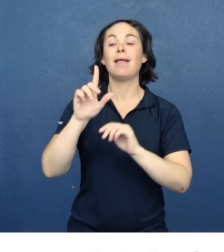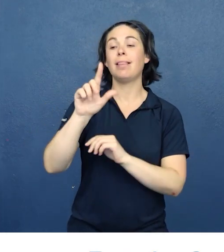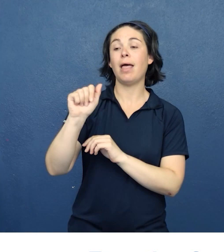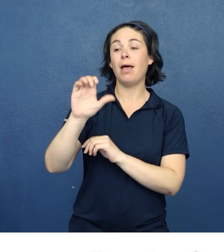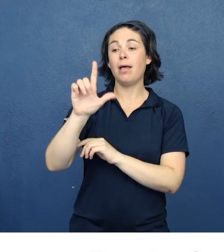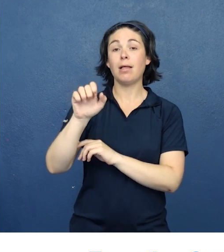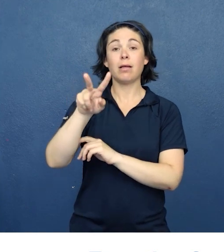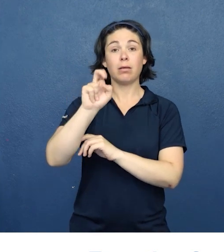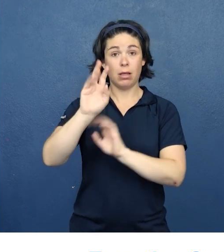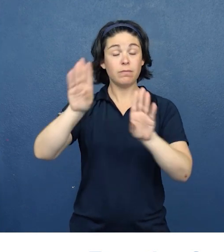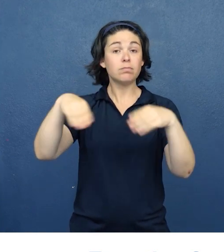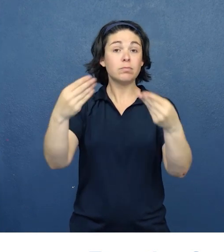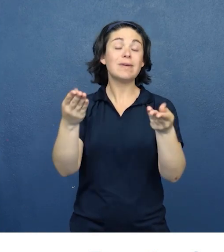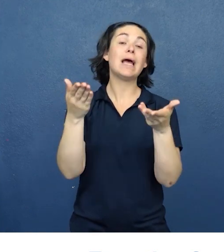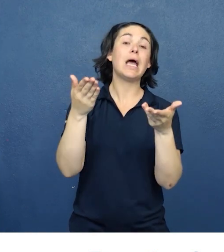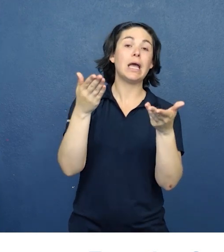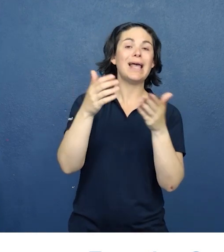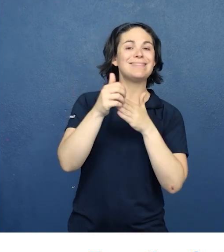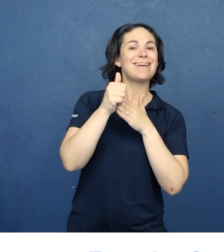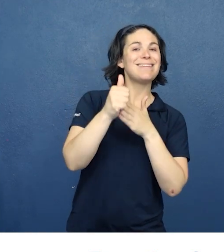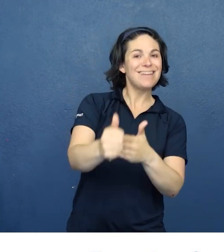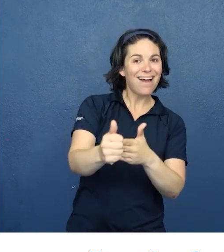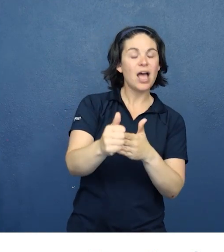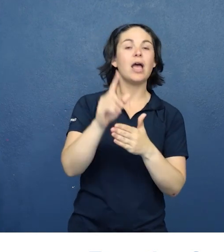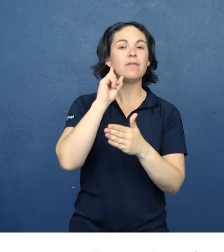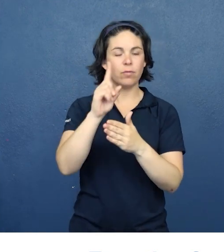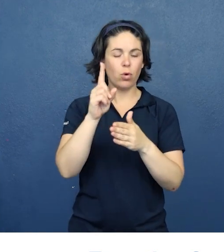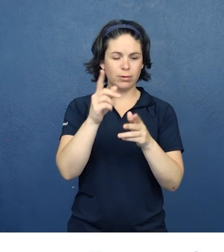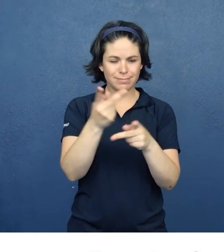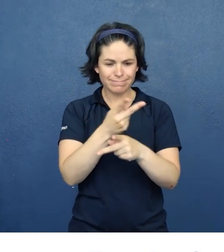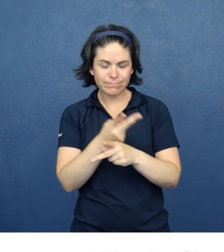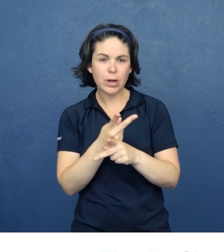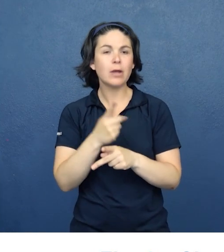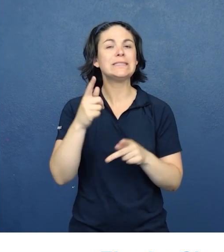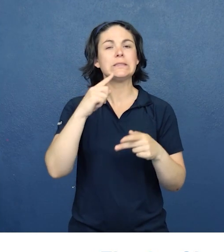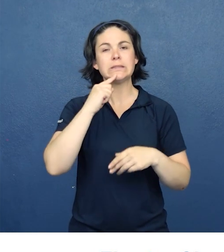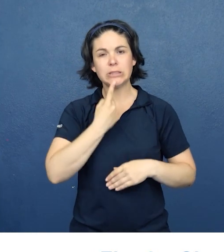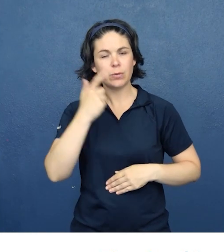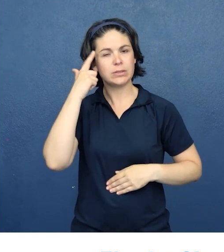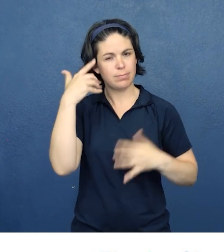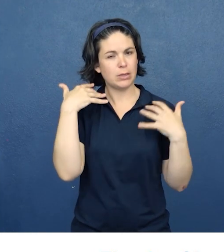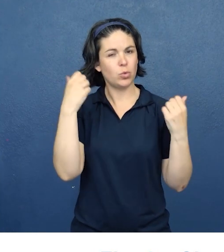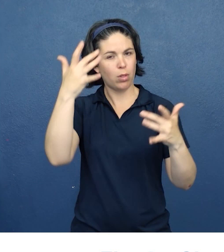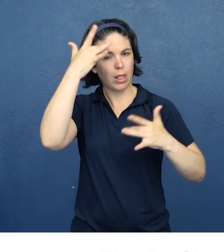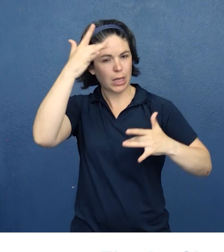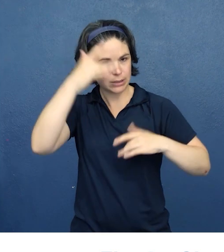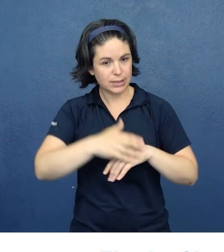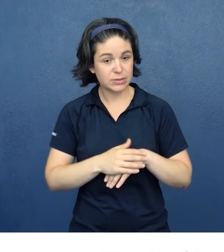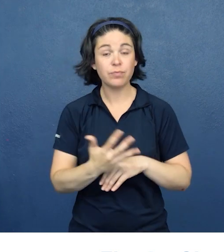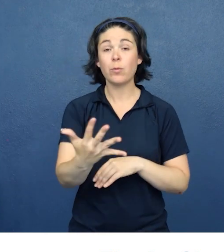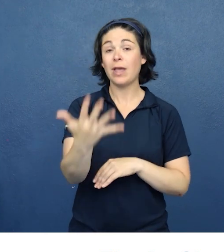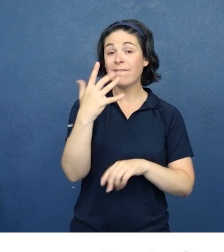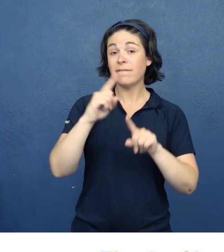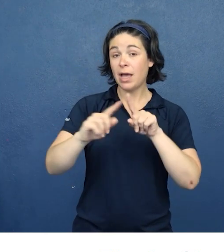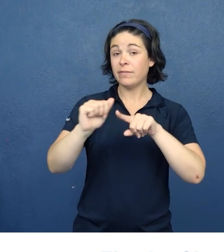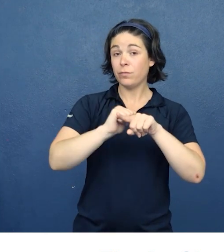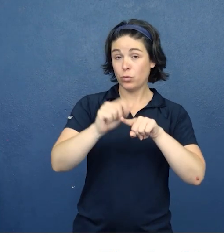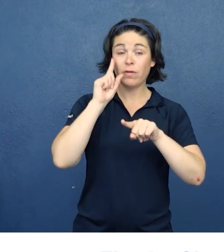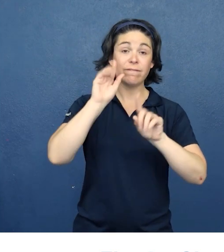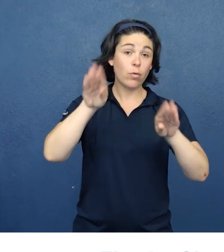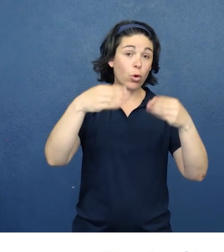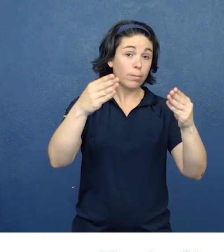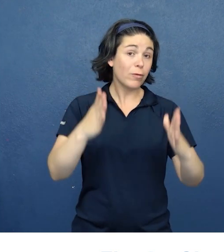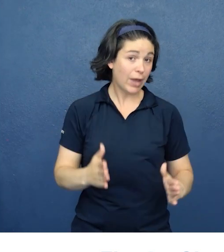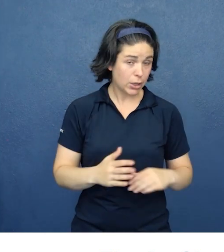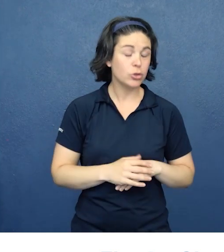as a guide to the symptoms of serious mental illness. 5 La Clave facilitator trainings were completed